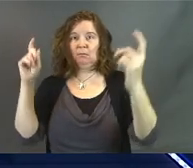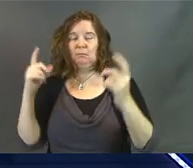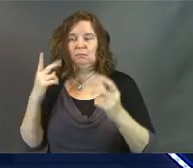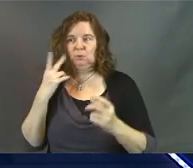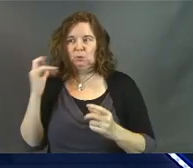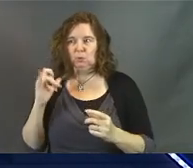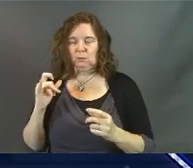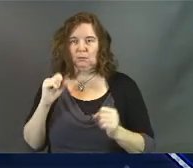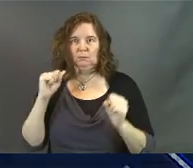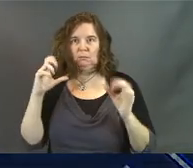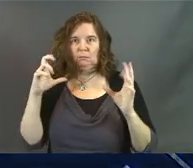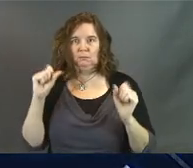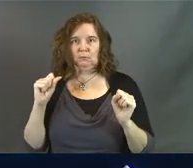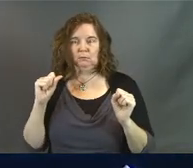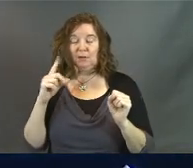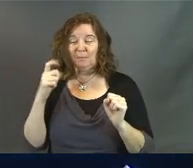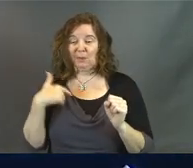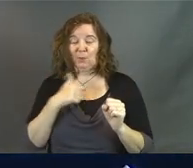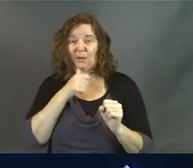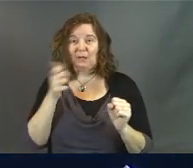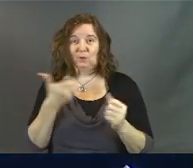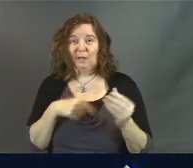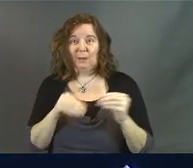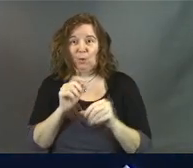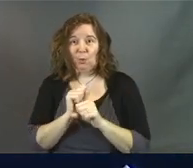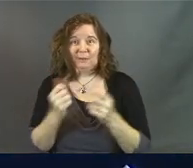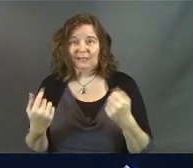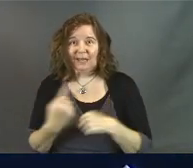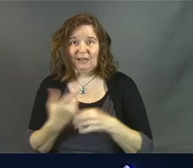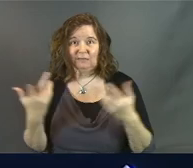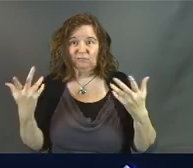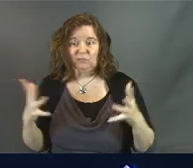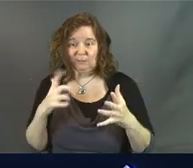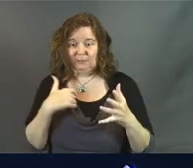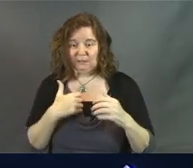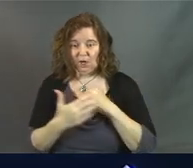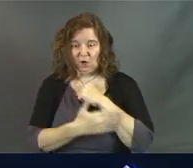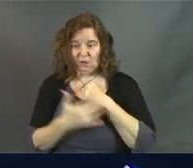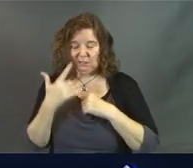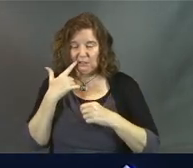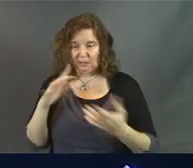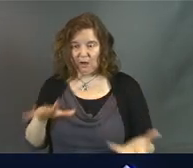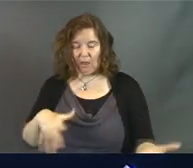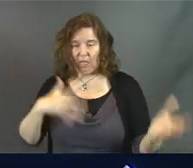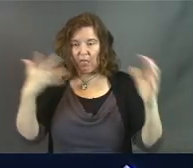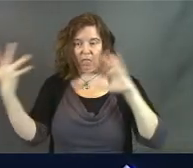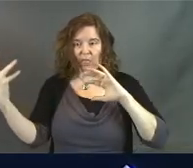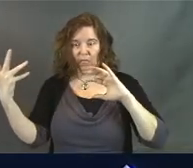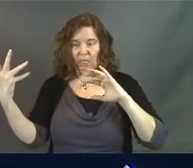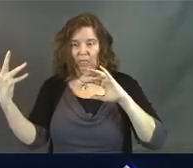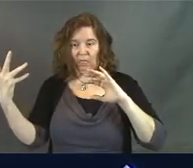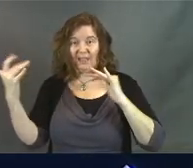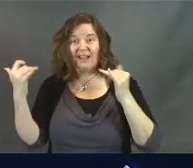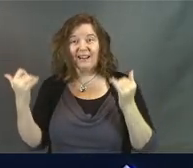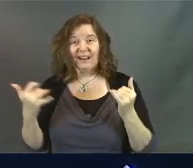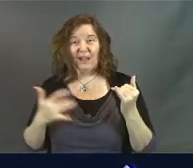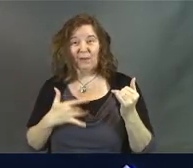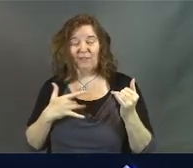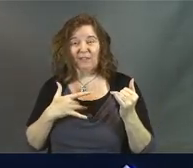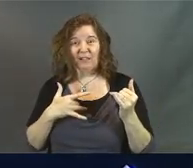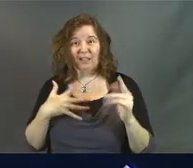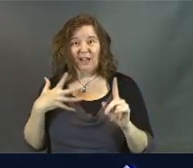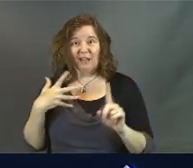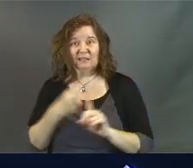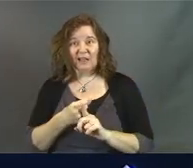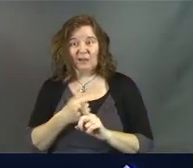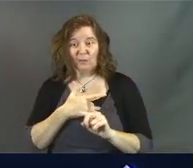popped up too, because we're not doing any more work today, because our country just got turned upside down. And now we feel attacked,